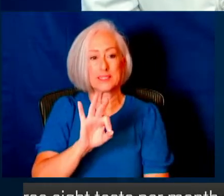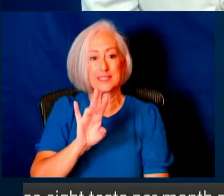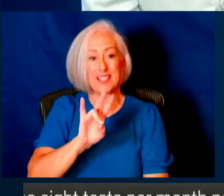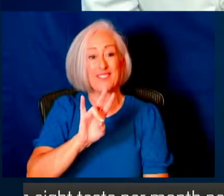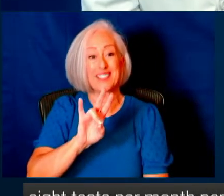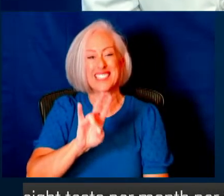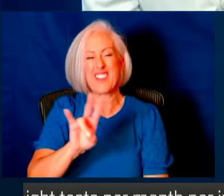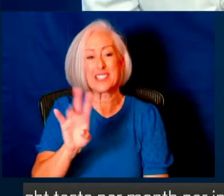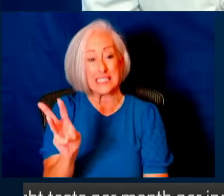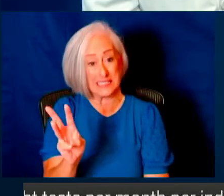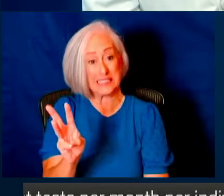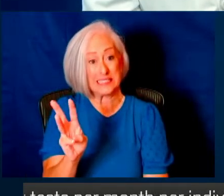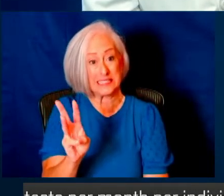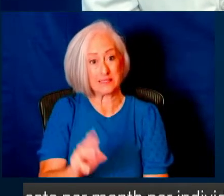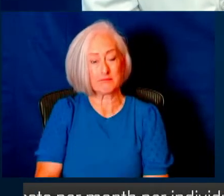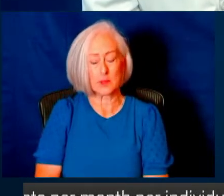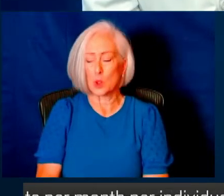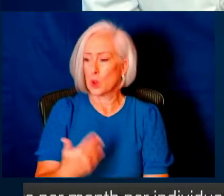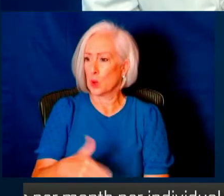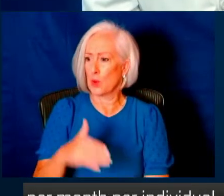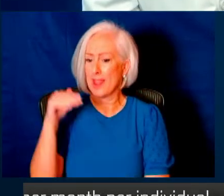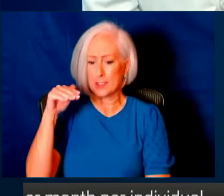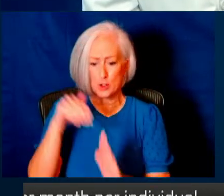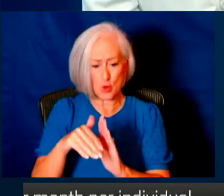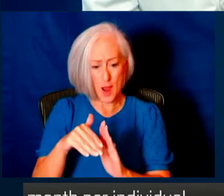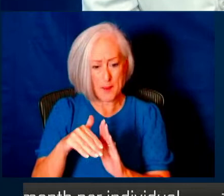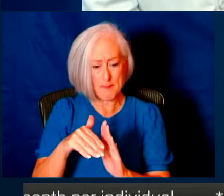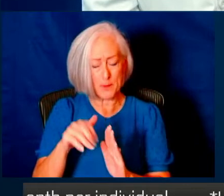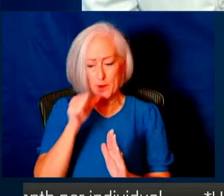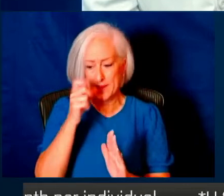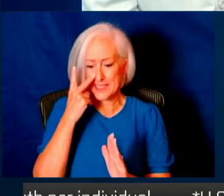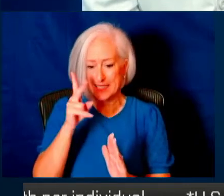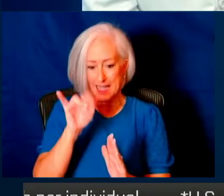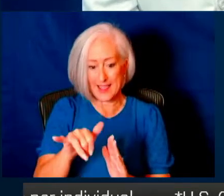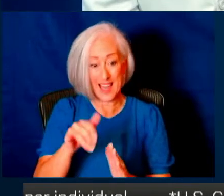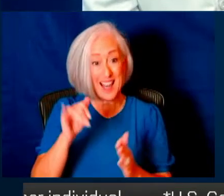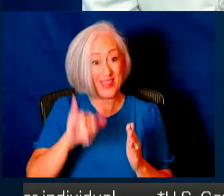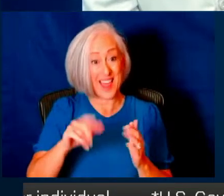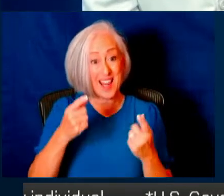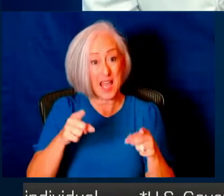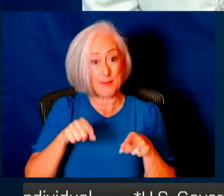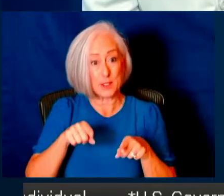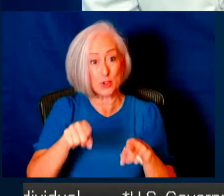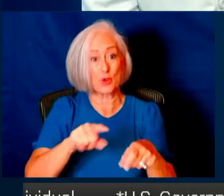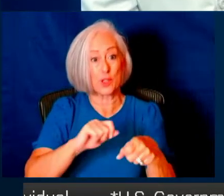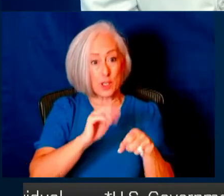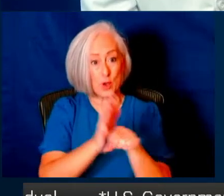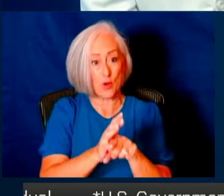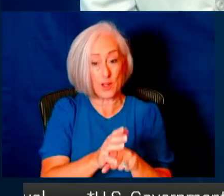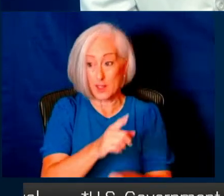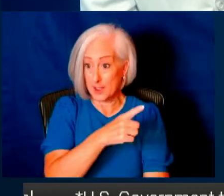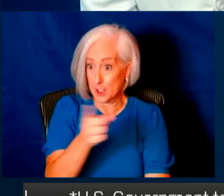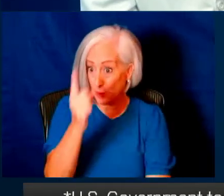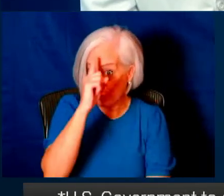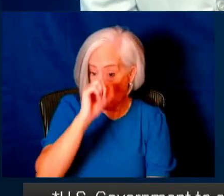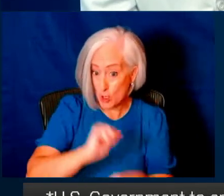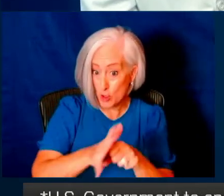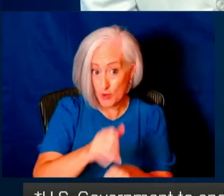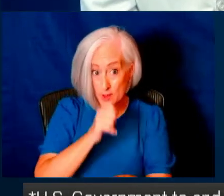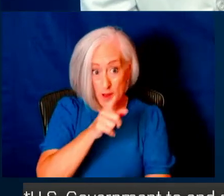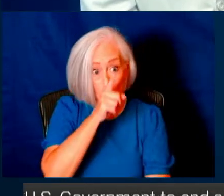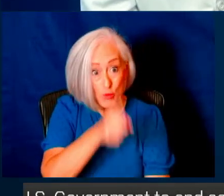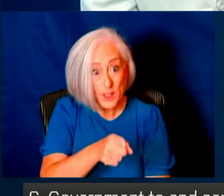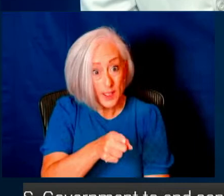one like that. So, and that's just been over the time of the pandemic. So anybody who thought that COVID wasn't real, or anybody who still wants to go out